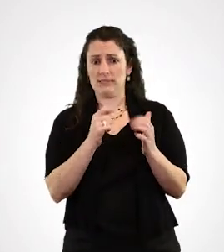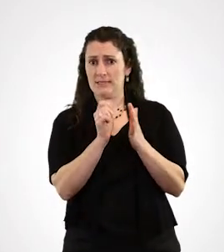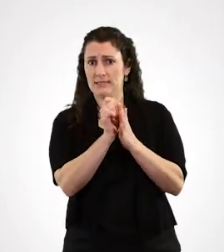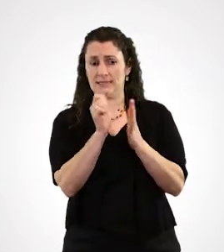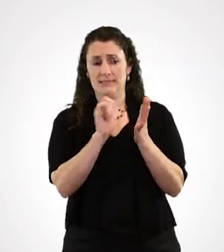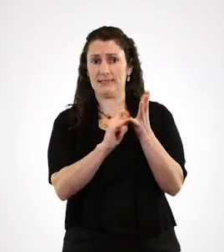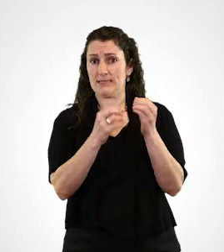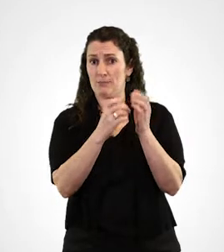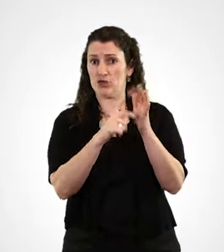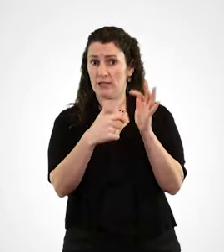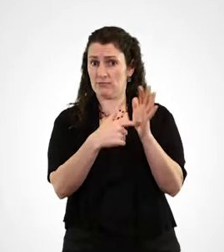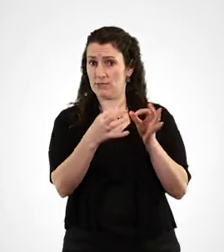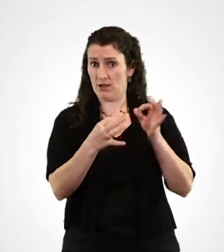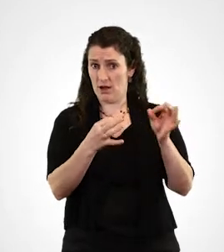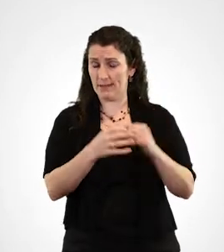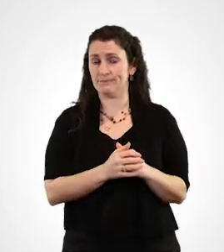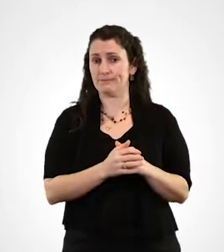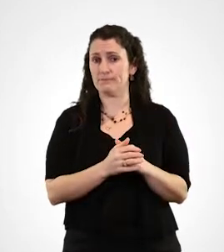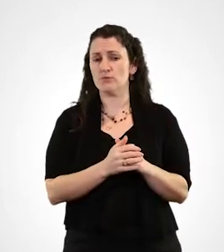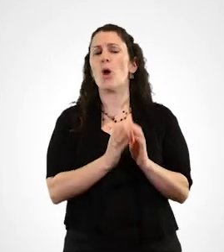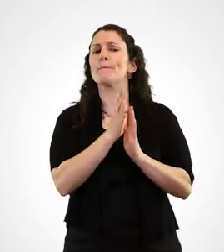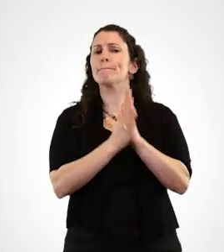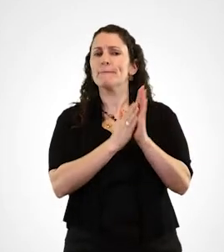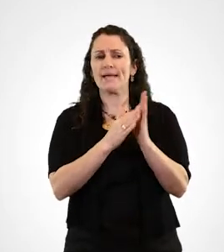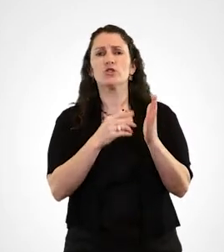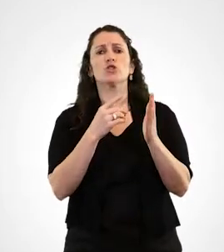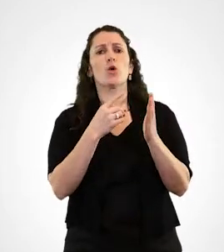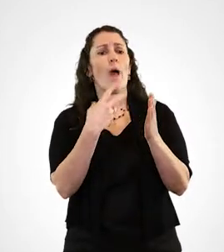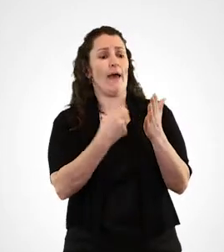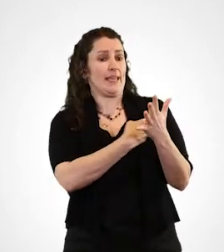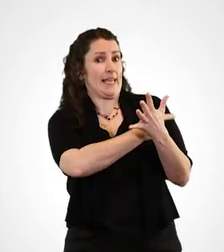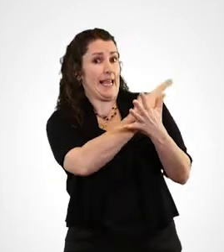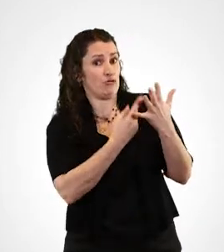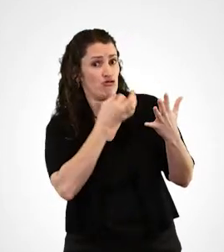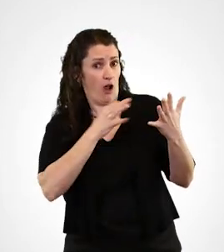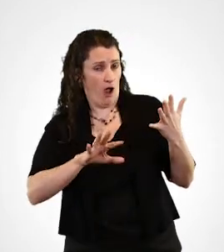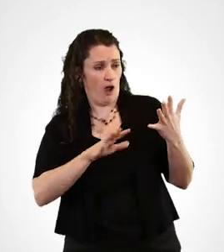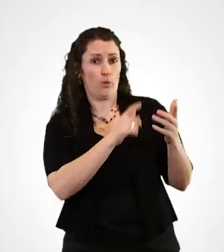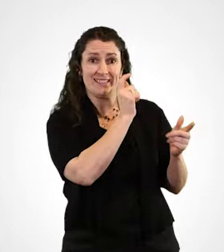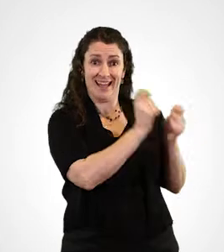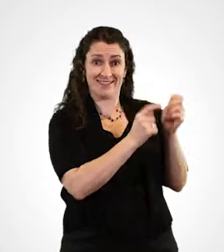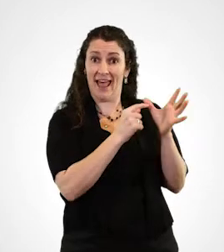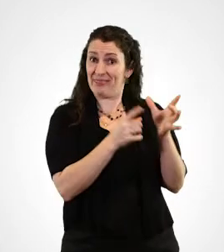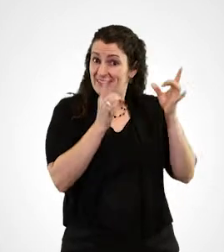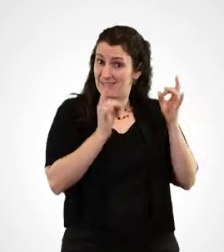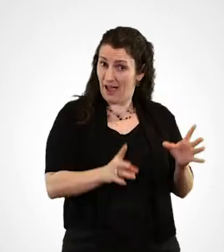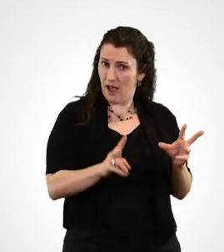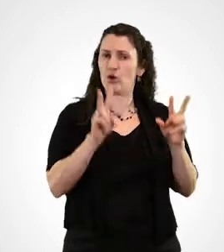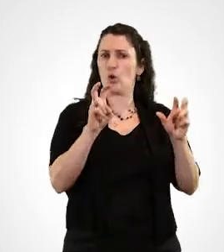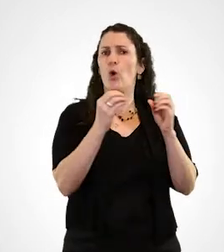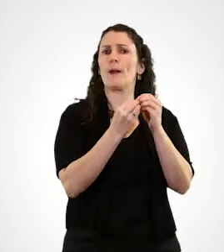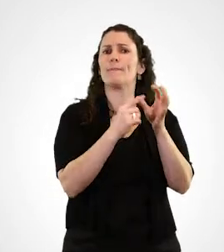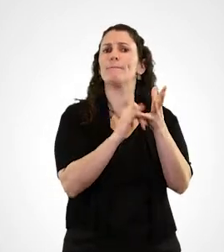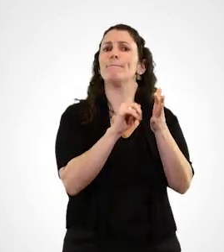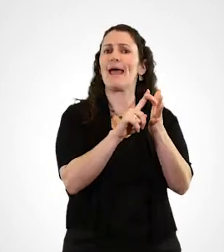the intervention across the subjects. So we take a baseline on each child as we begin.